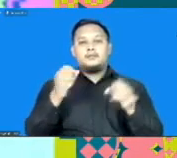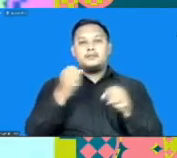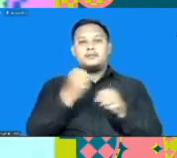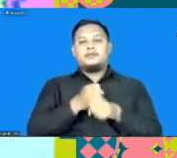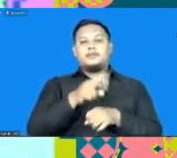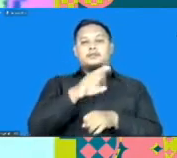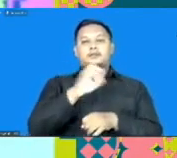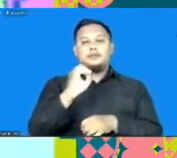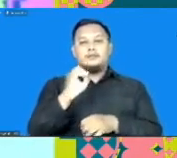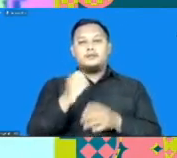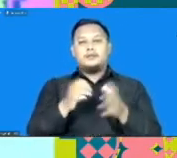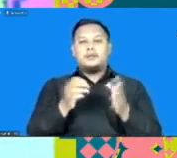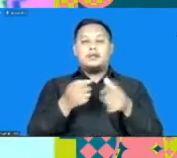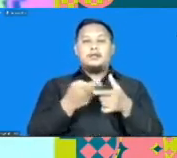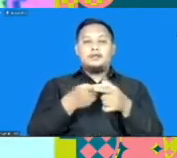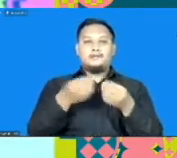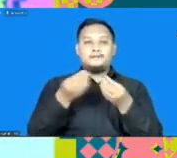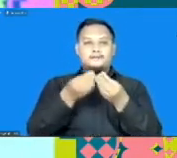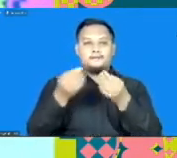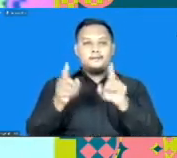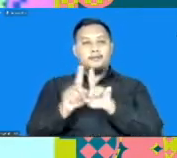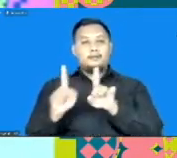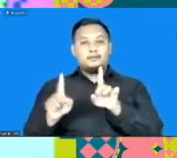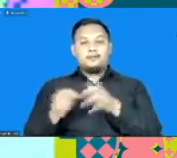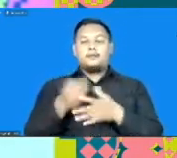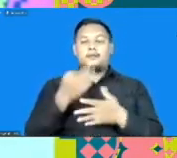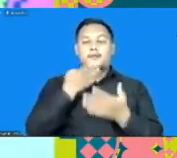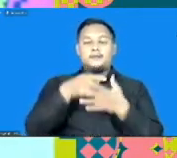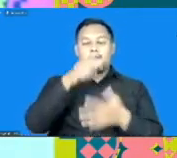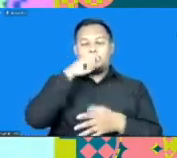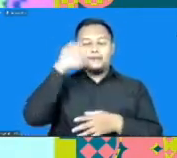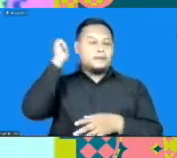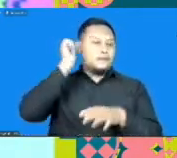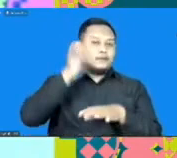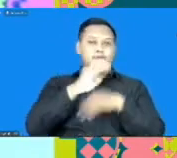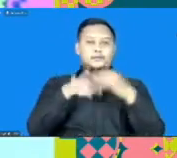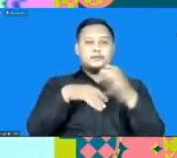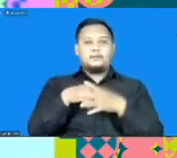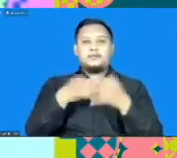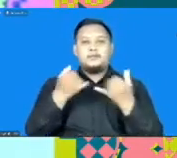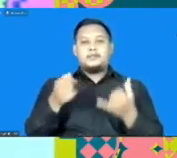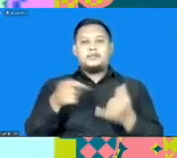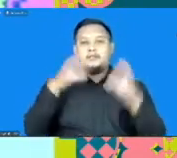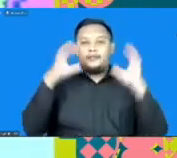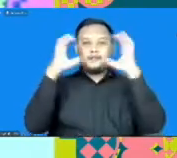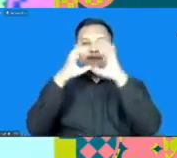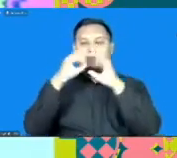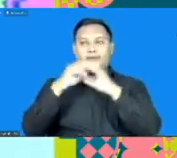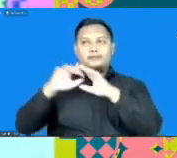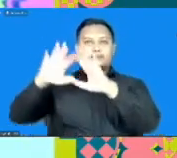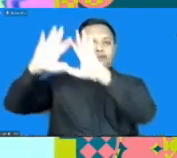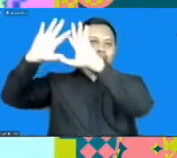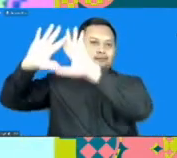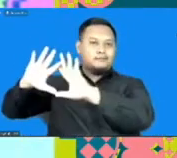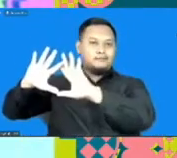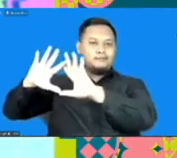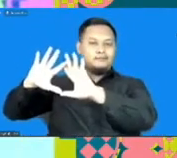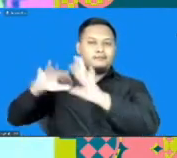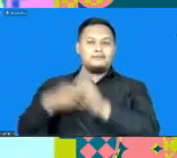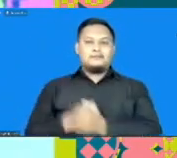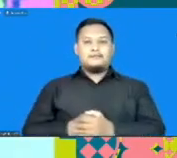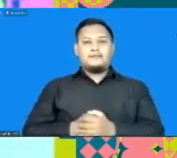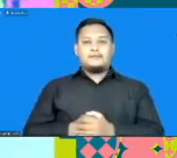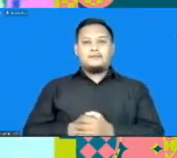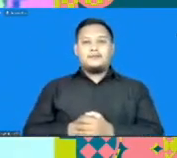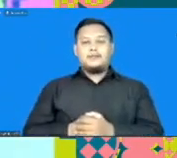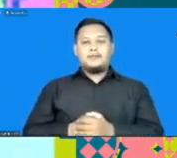ladies and gentlemen, let us still focus on the screen for the last but not least keynote remarks that will be delivered by the Chairman